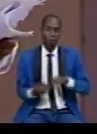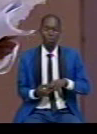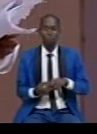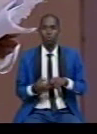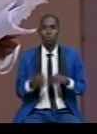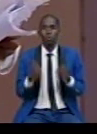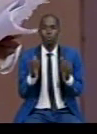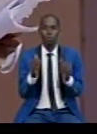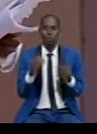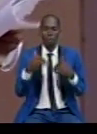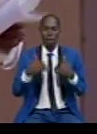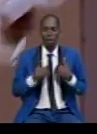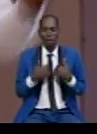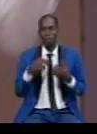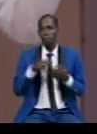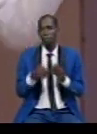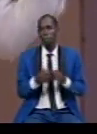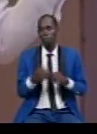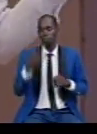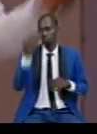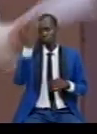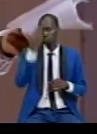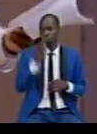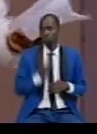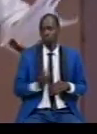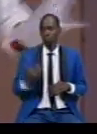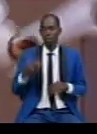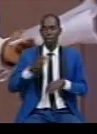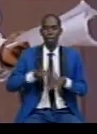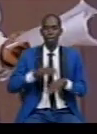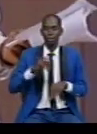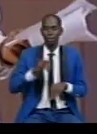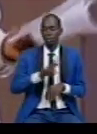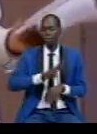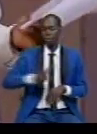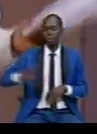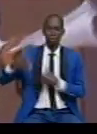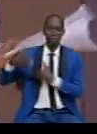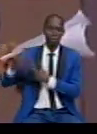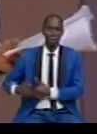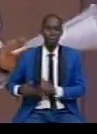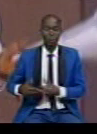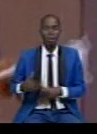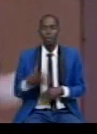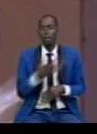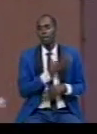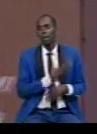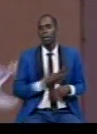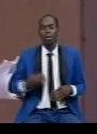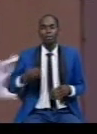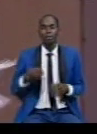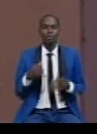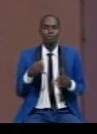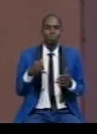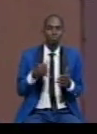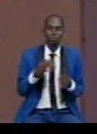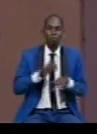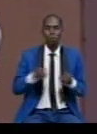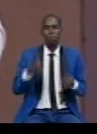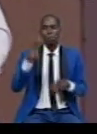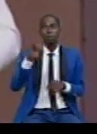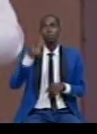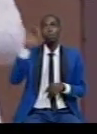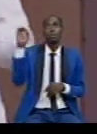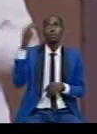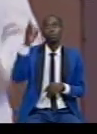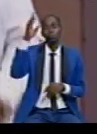cerebrovascular accident. That is, the left part of the brain was affected, which translated to the right side of